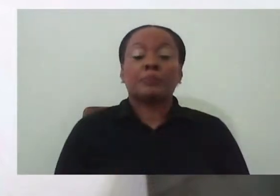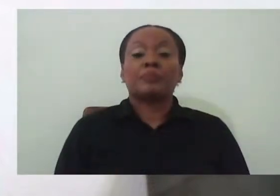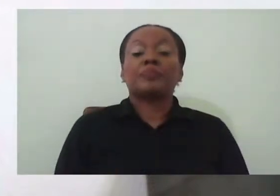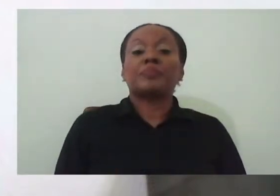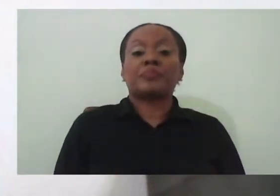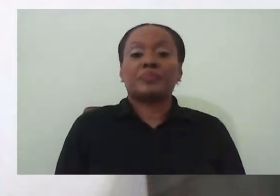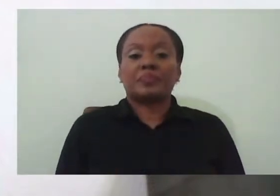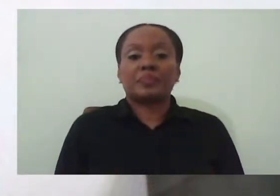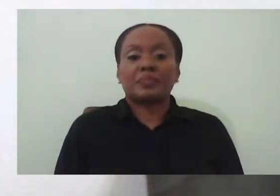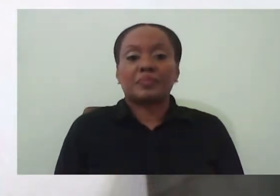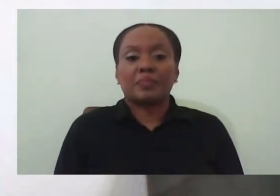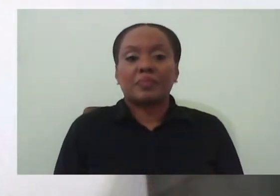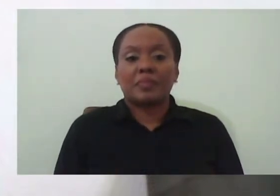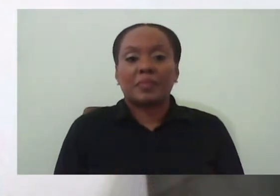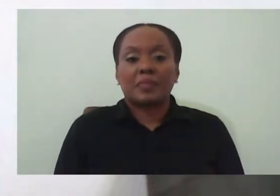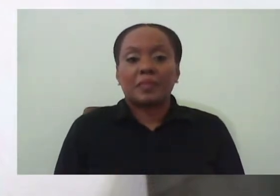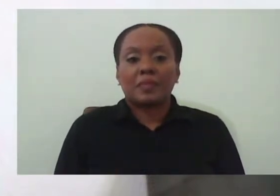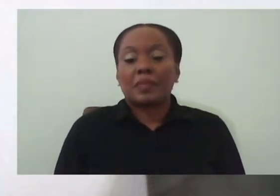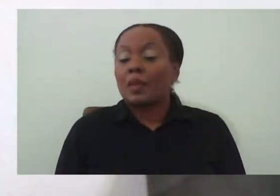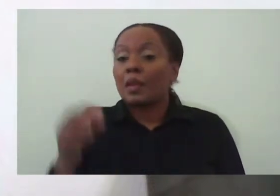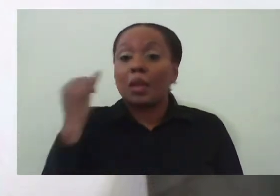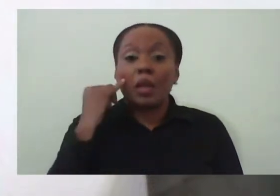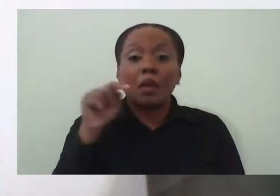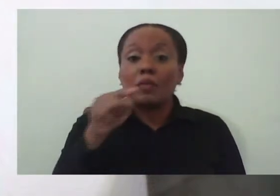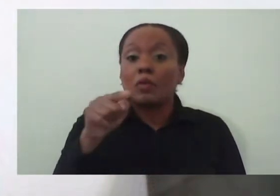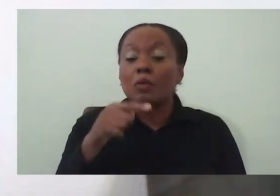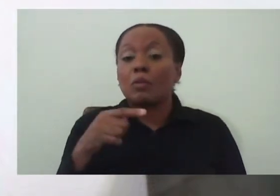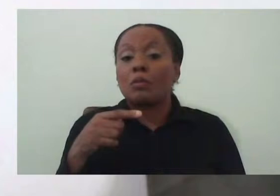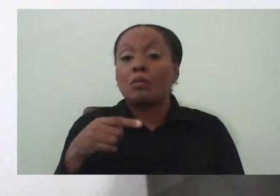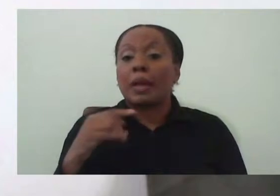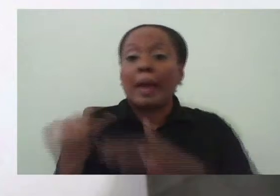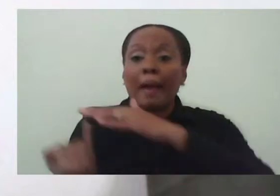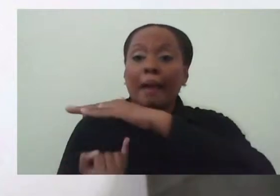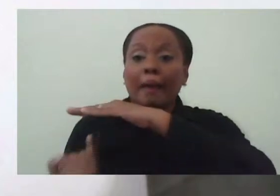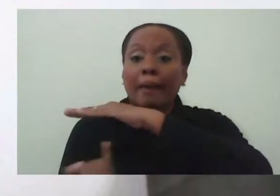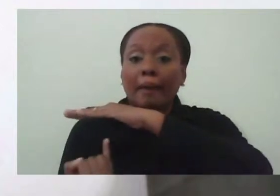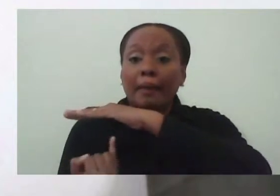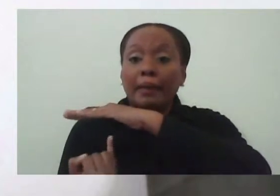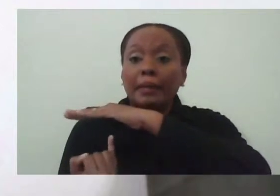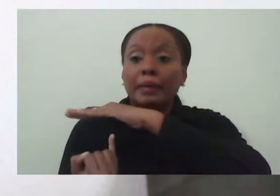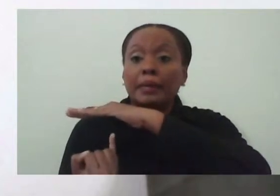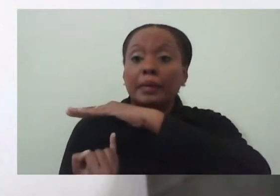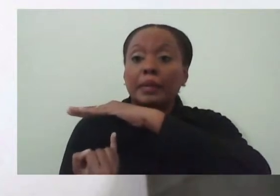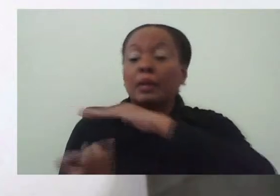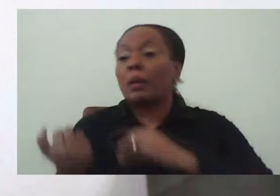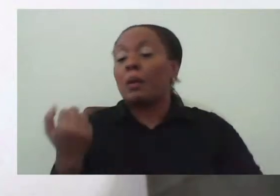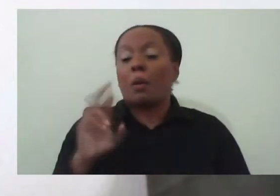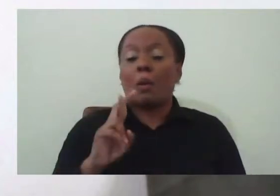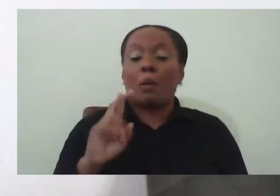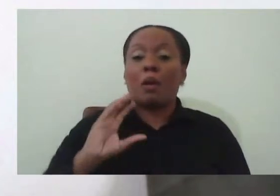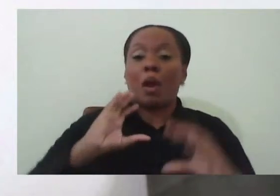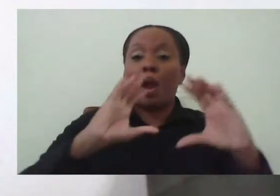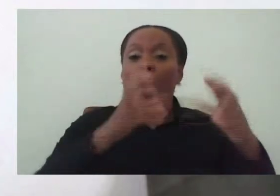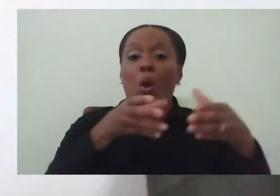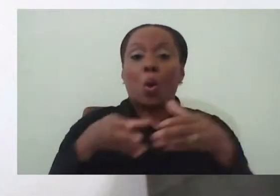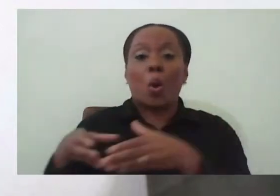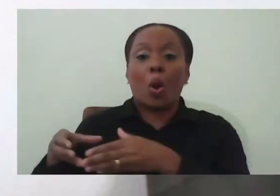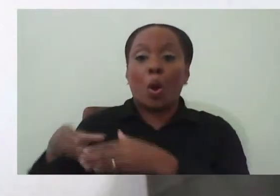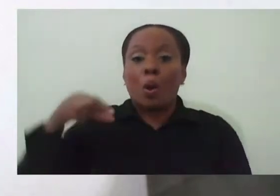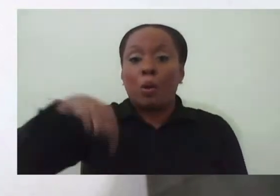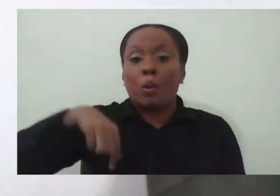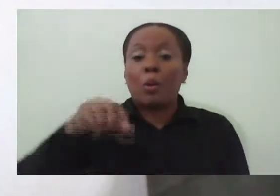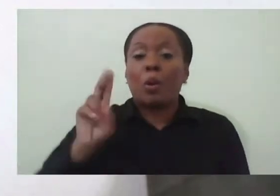in quarantine, in isolation, you're recovering after you've had COVID. There